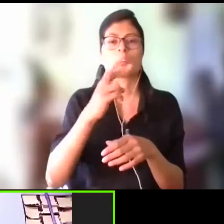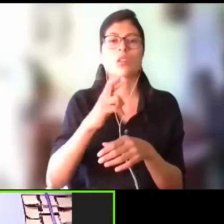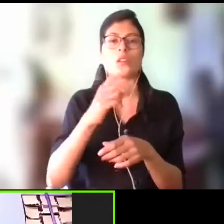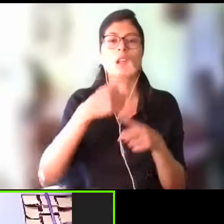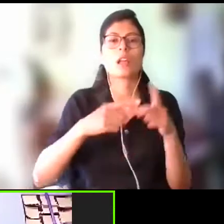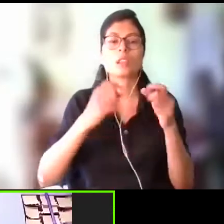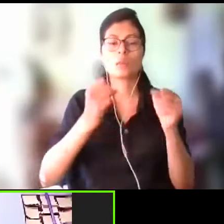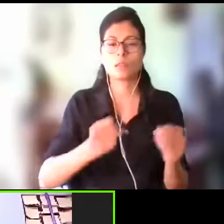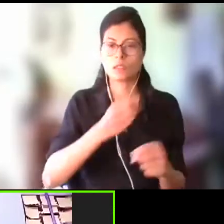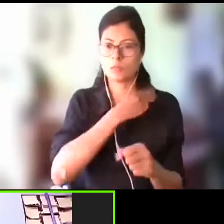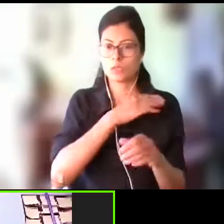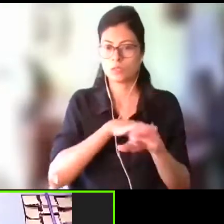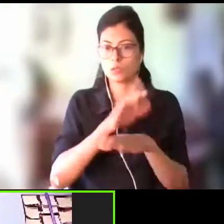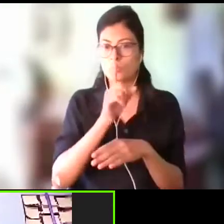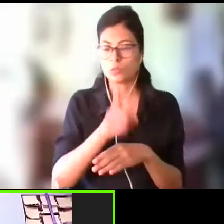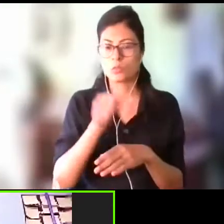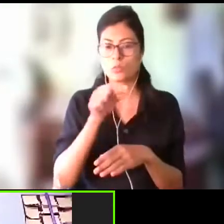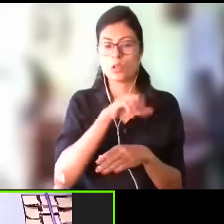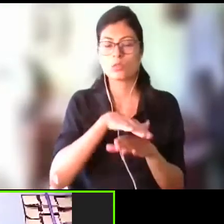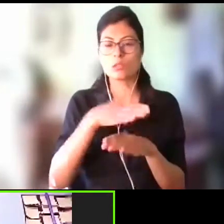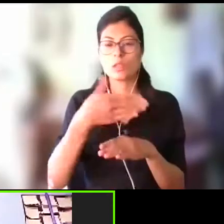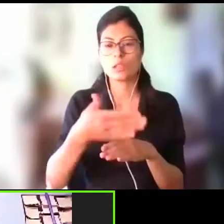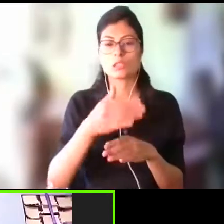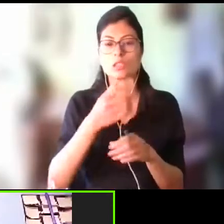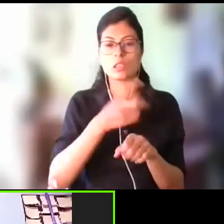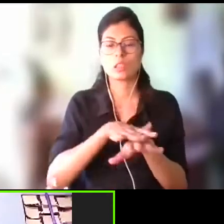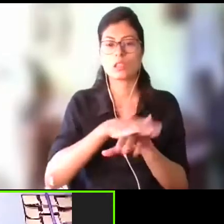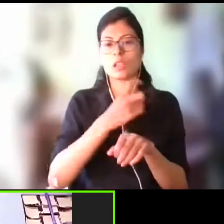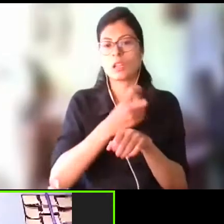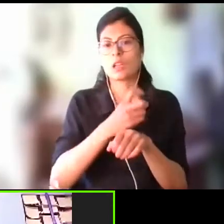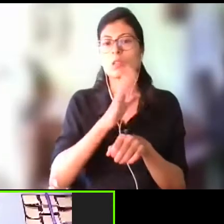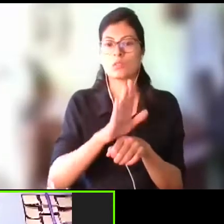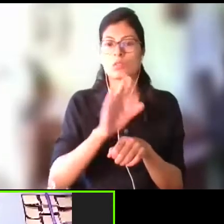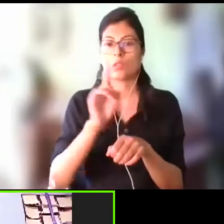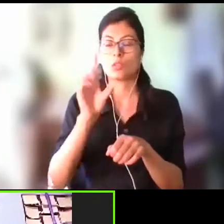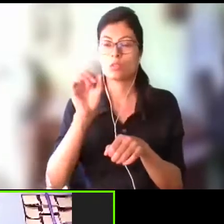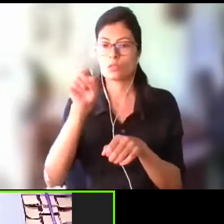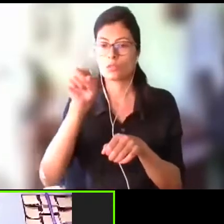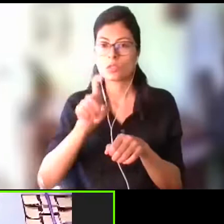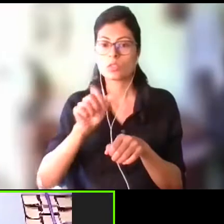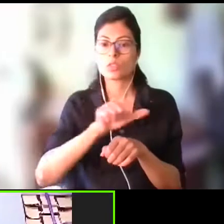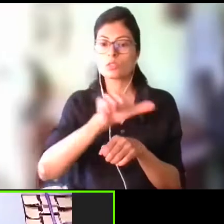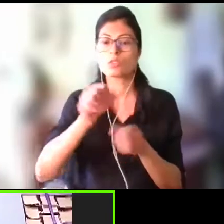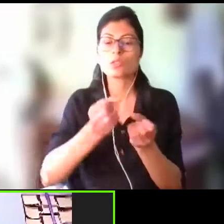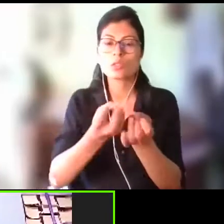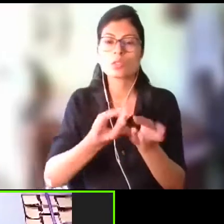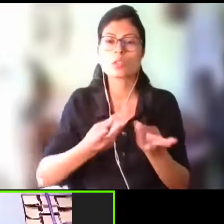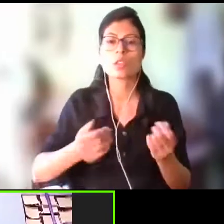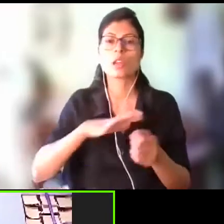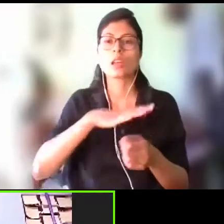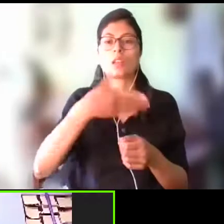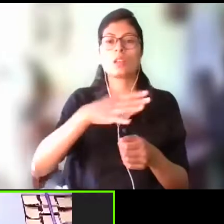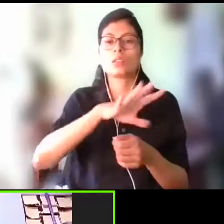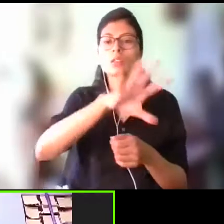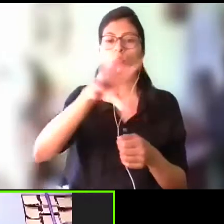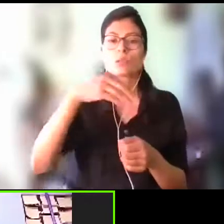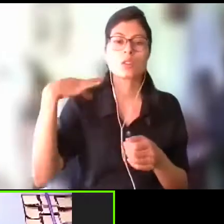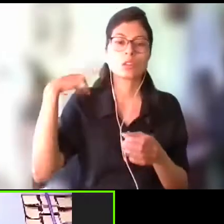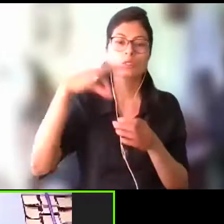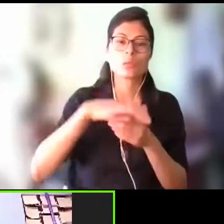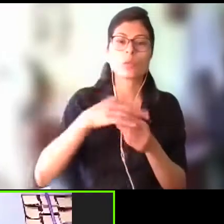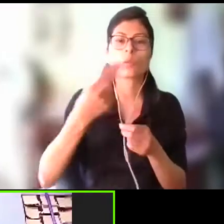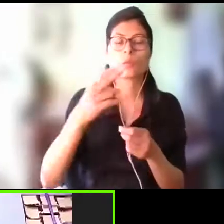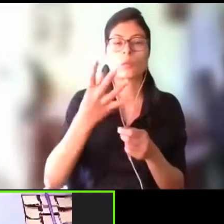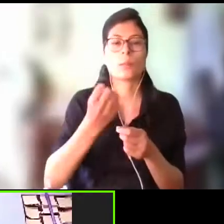They are not involved in decisions that concern the management of the forest, are not involved in projects